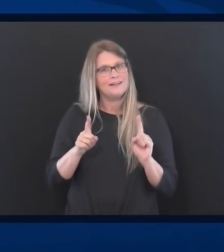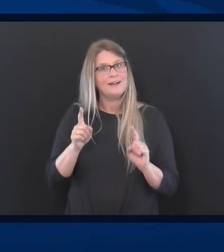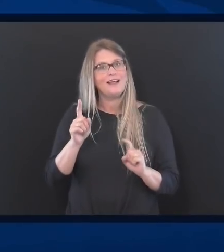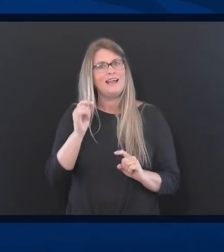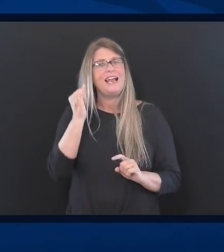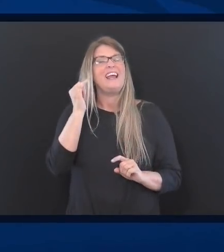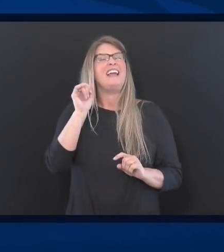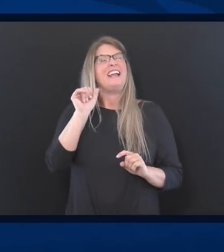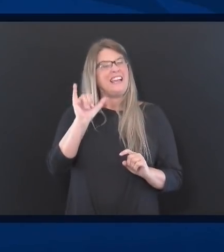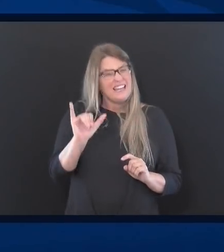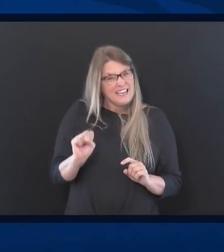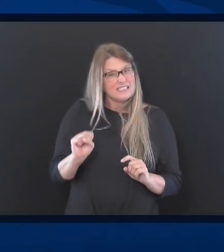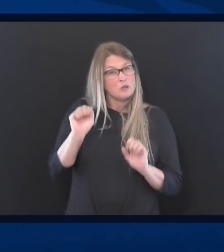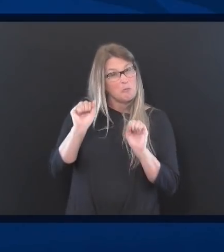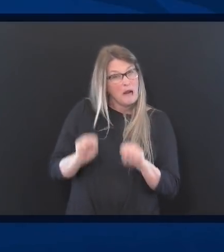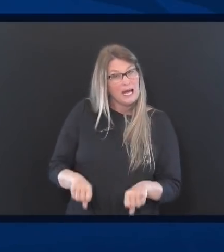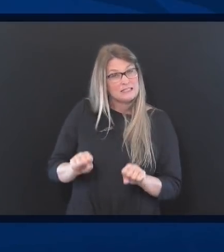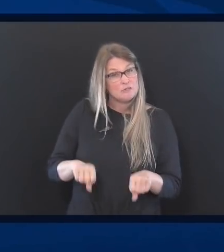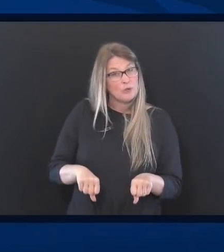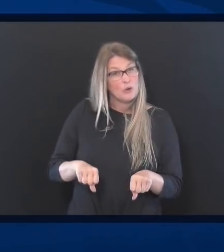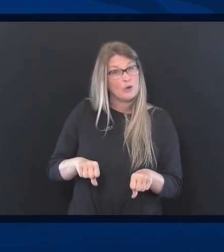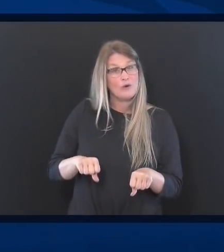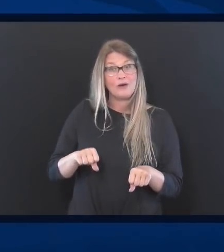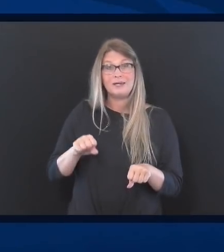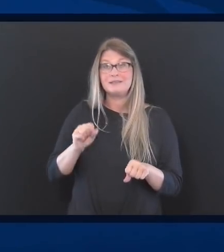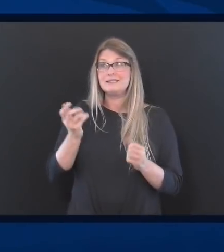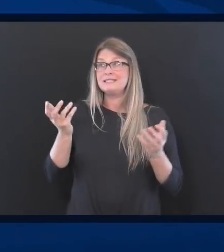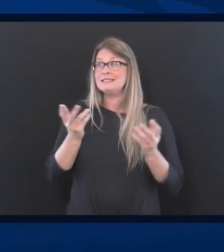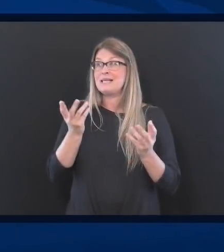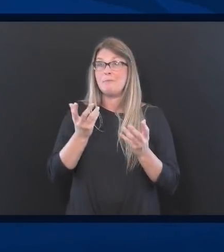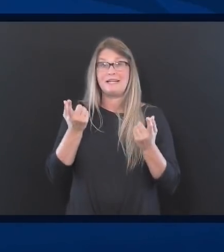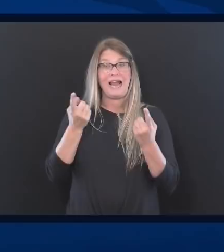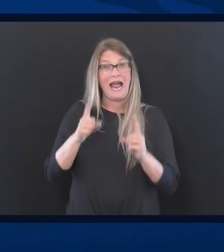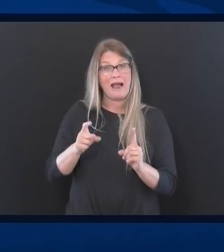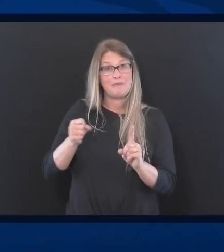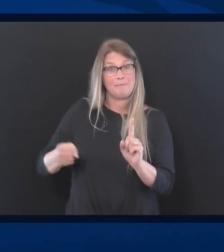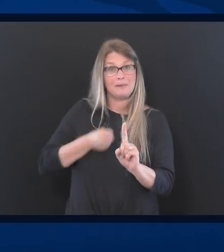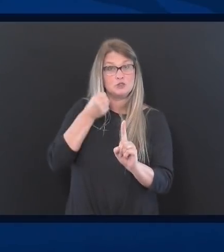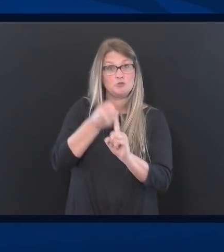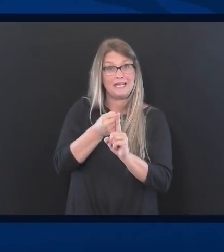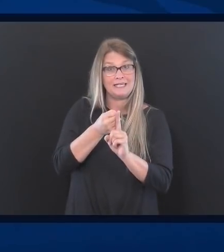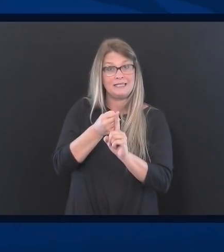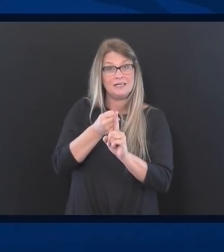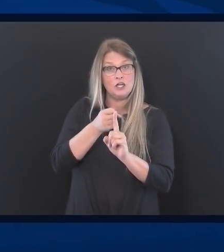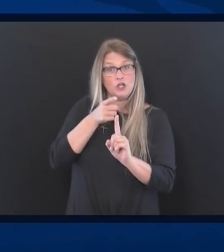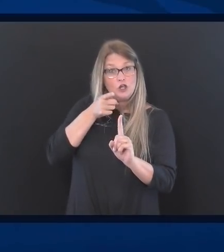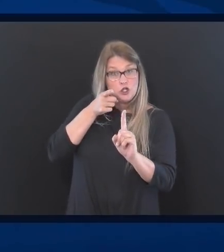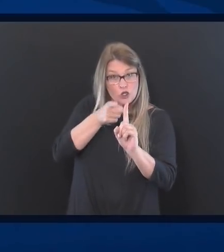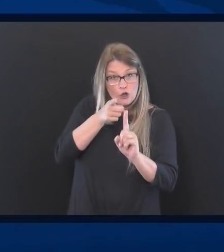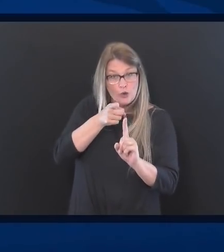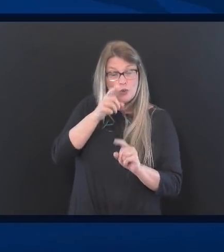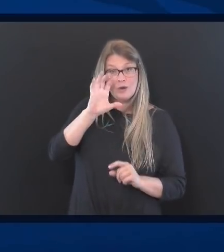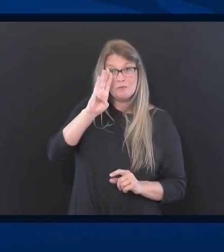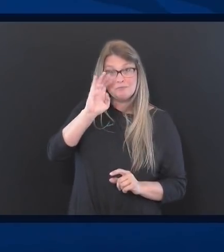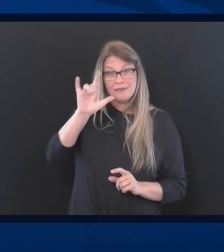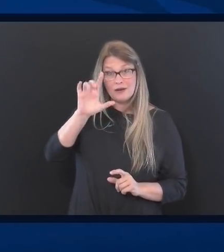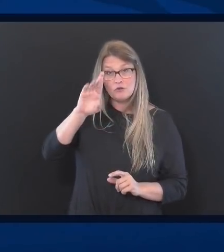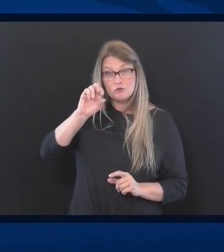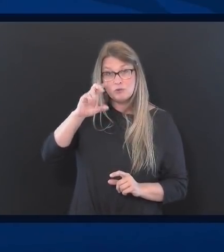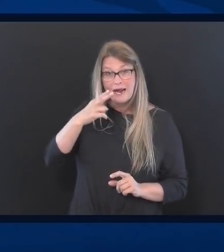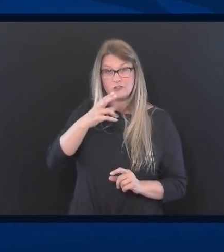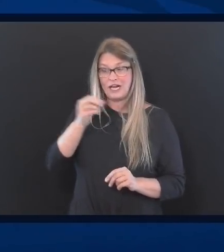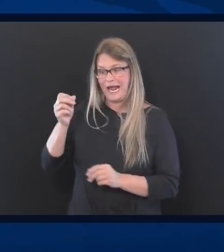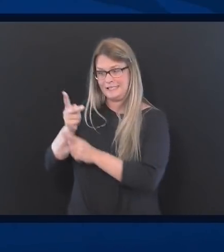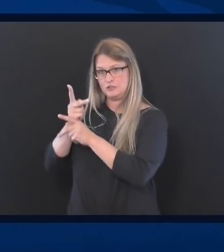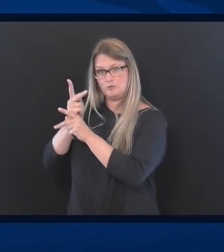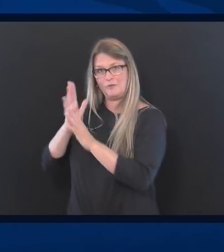with the policies and procedures in place, there's some type of noise between you and the people on the front lines, the supervisors? Either they're not